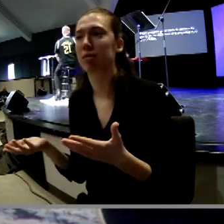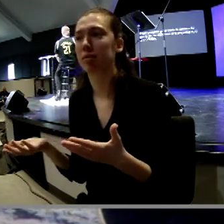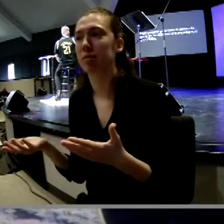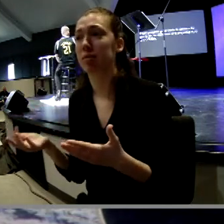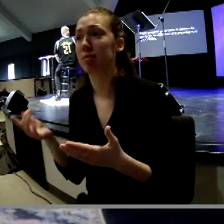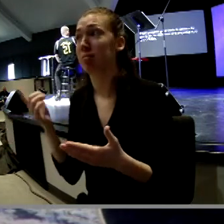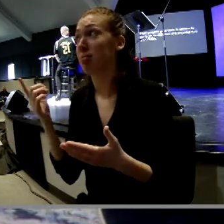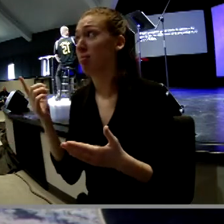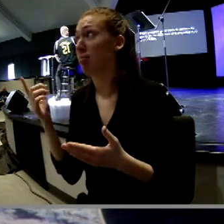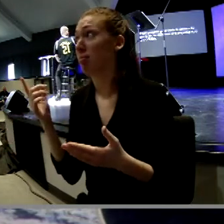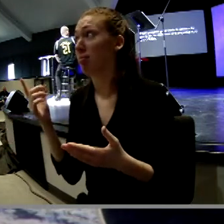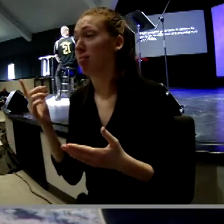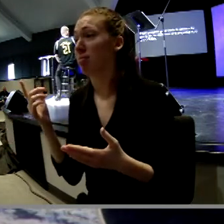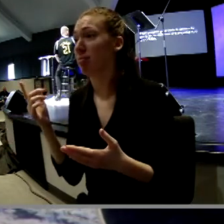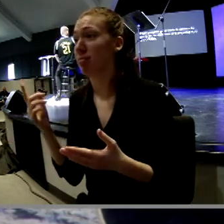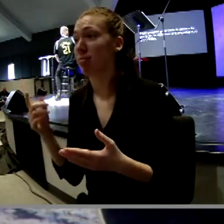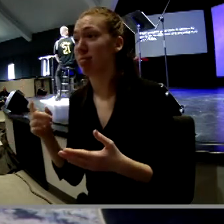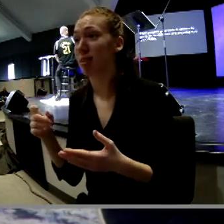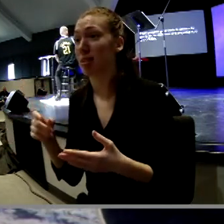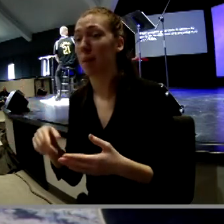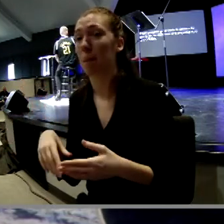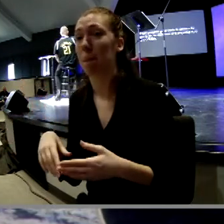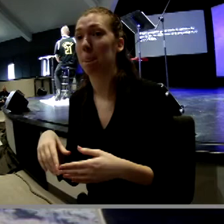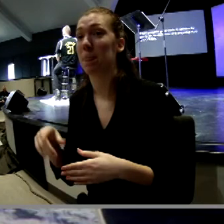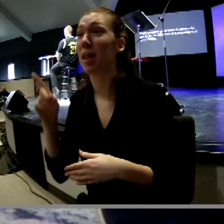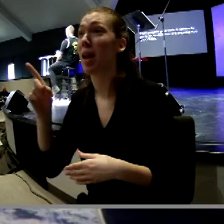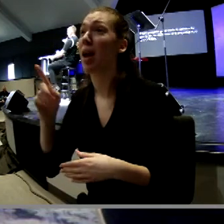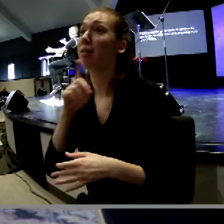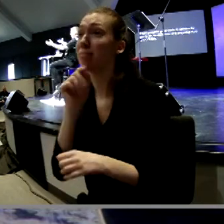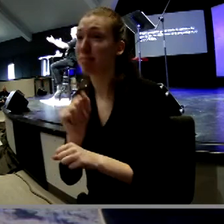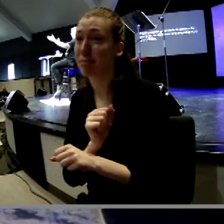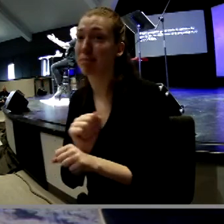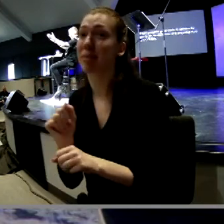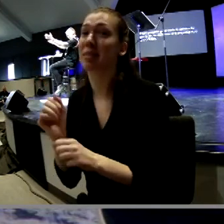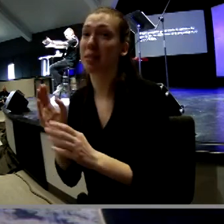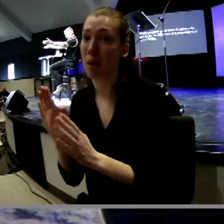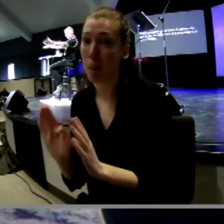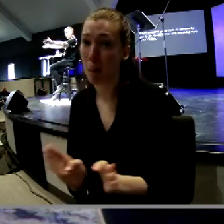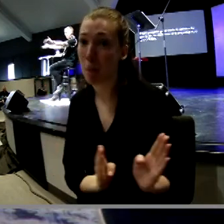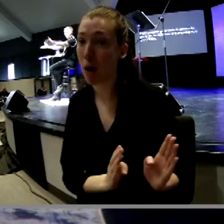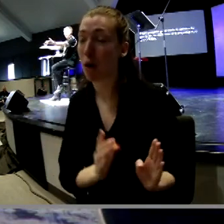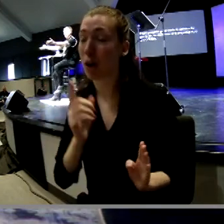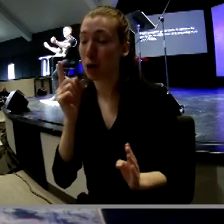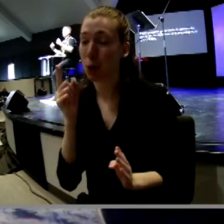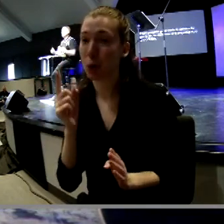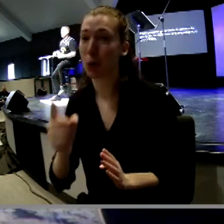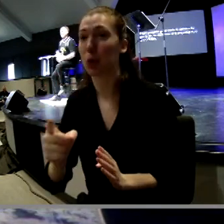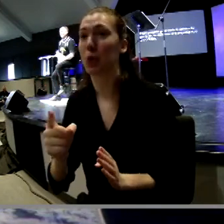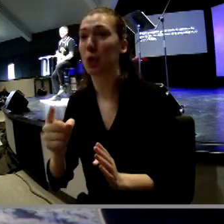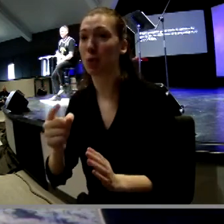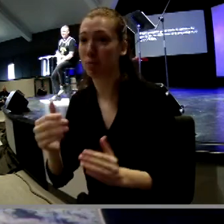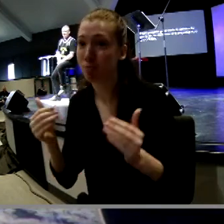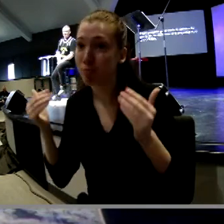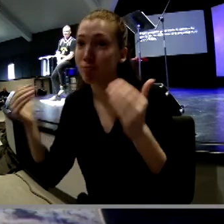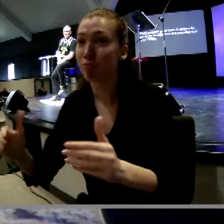He must have or is preparing you to do